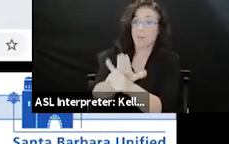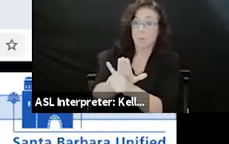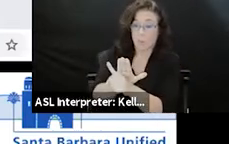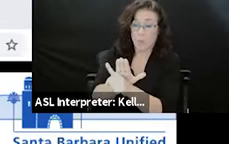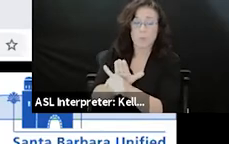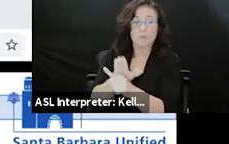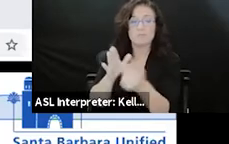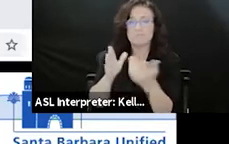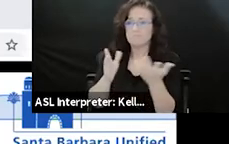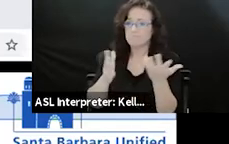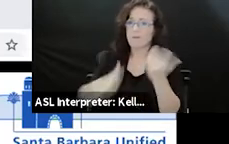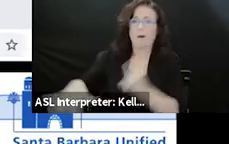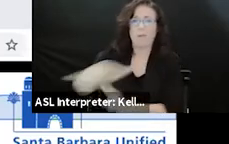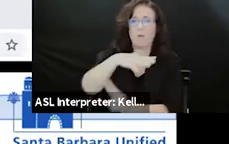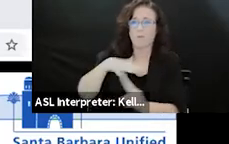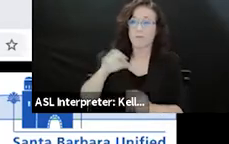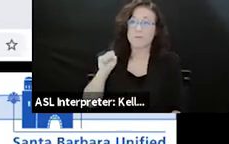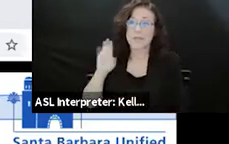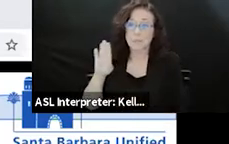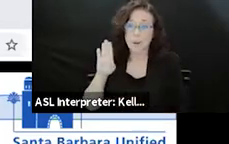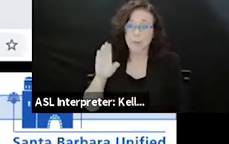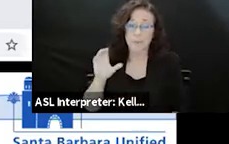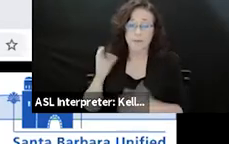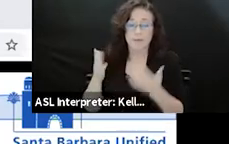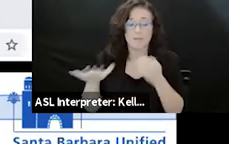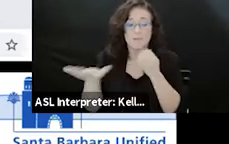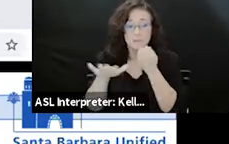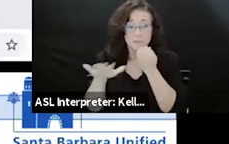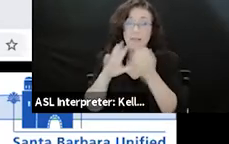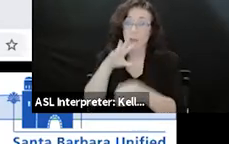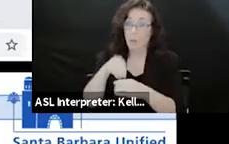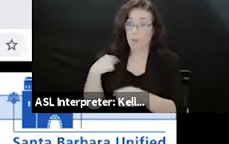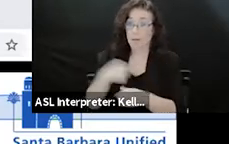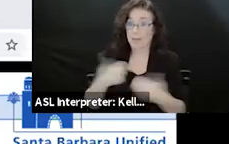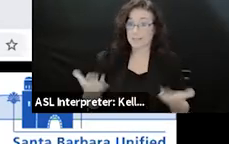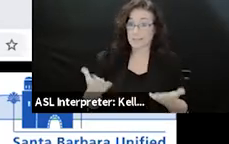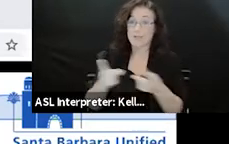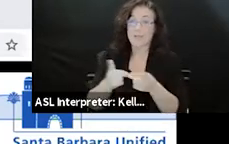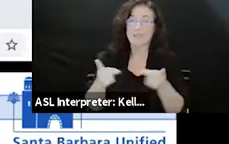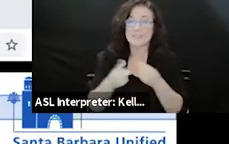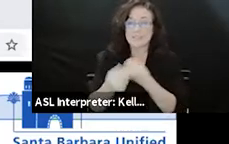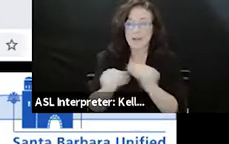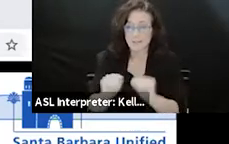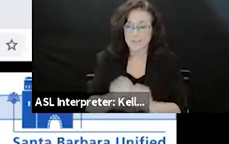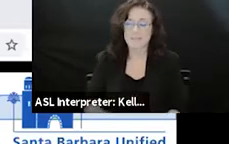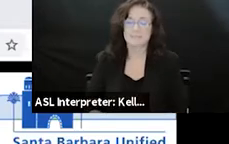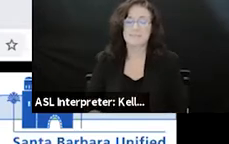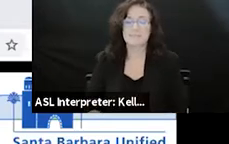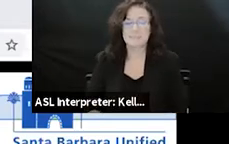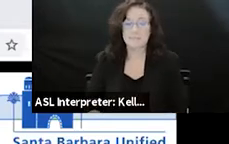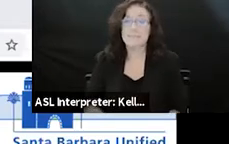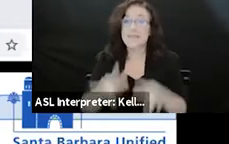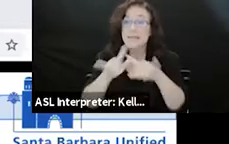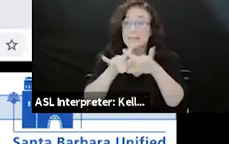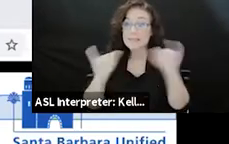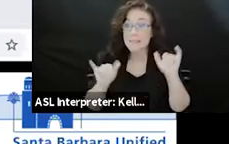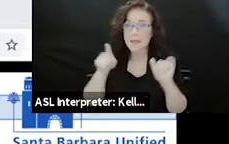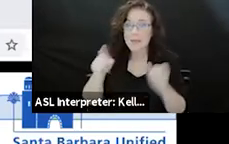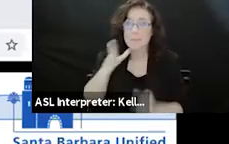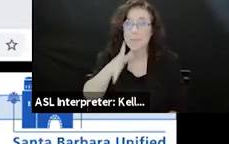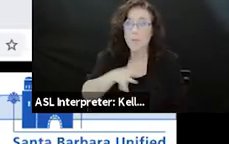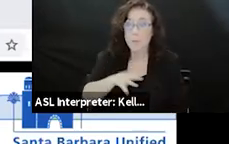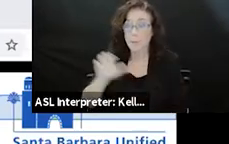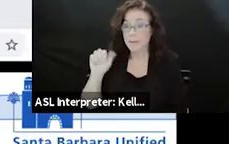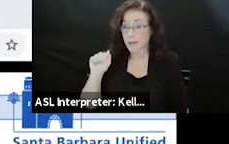community including those of us here in the district office we were also so touched by the powerful voice of amanda gorman the youngest